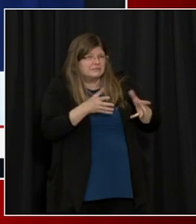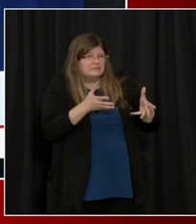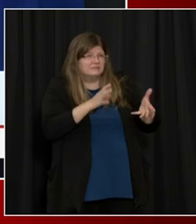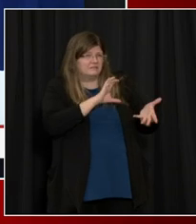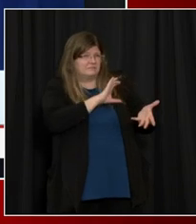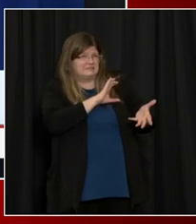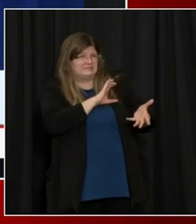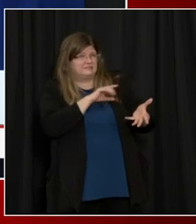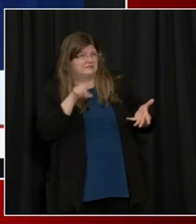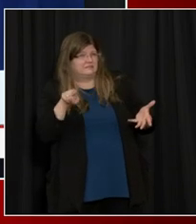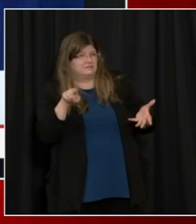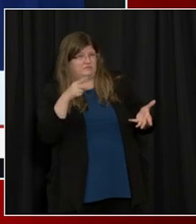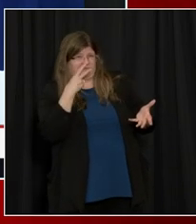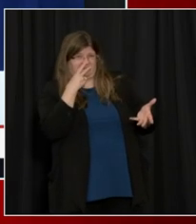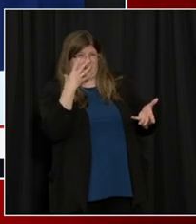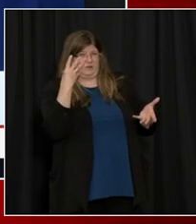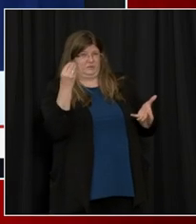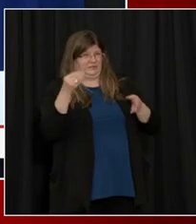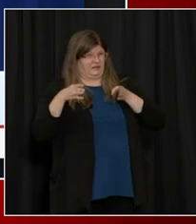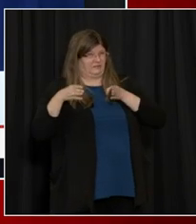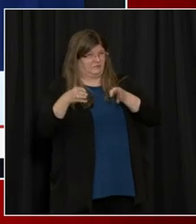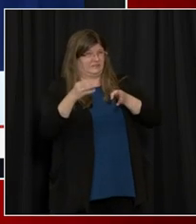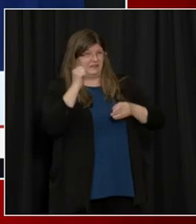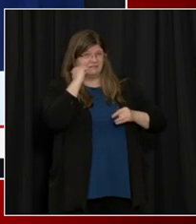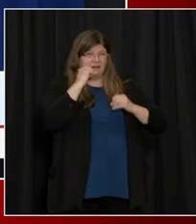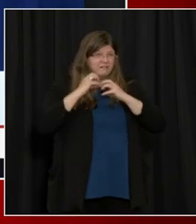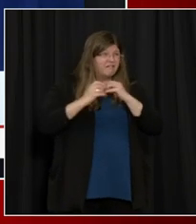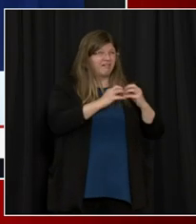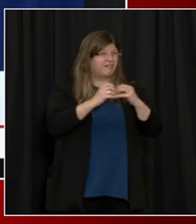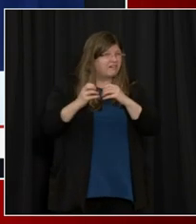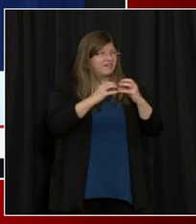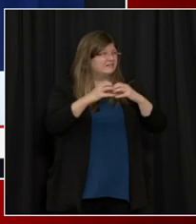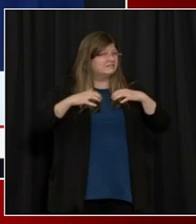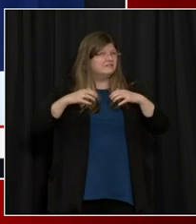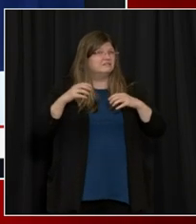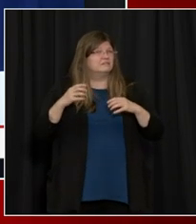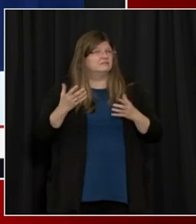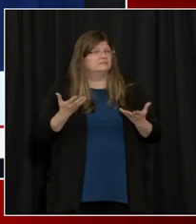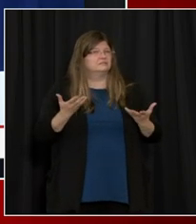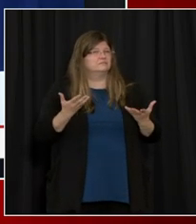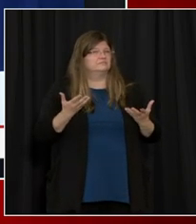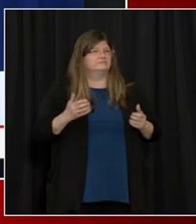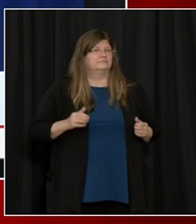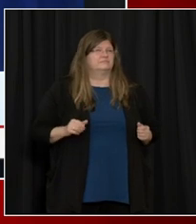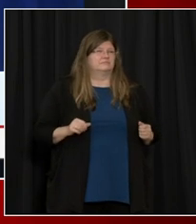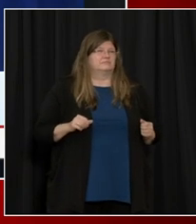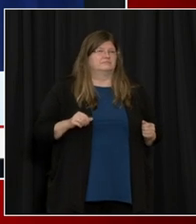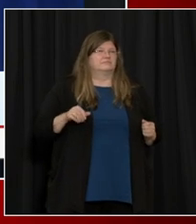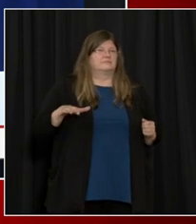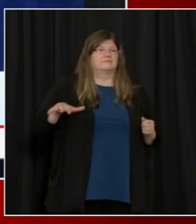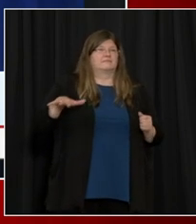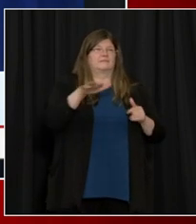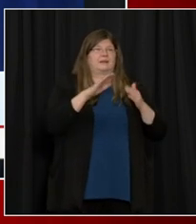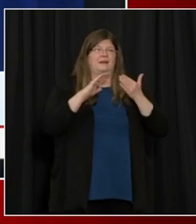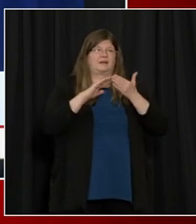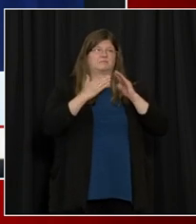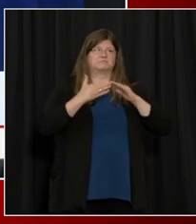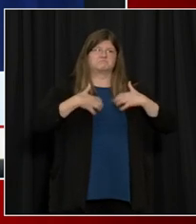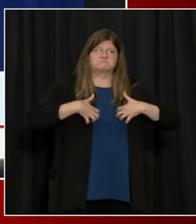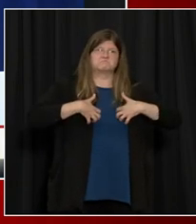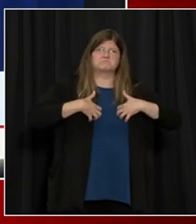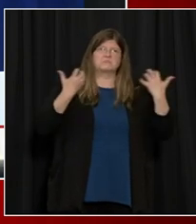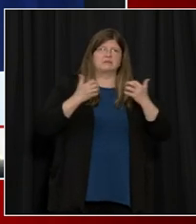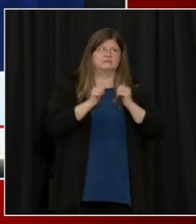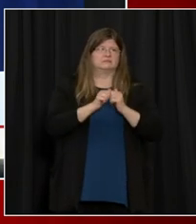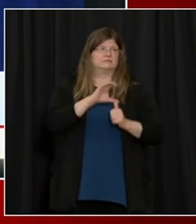every day? And was this basically anger from the community towards these officers simply